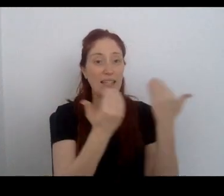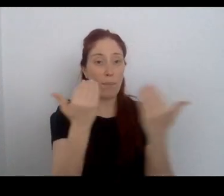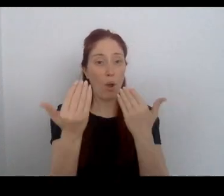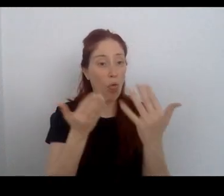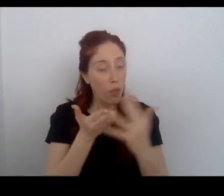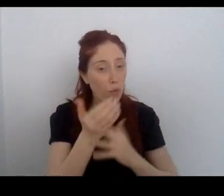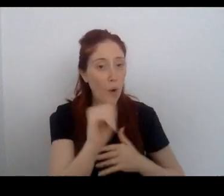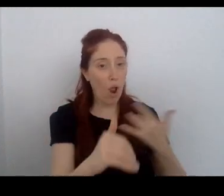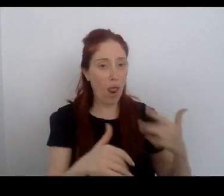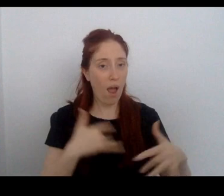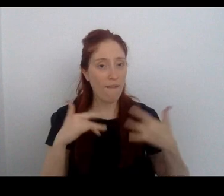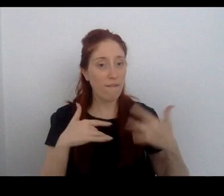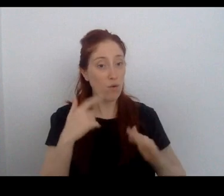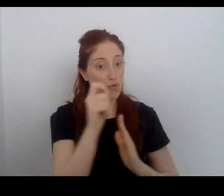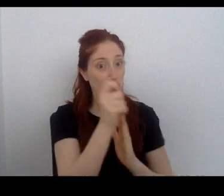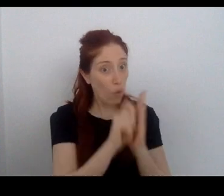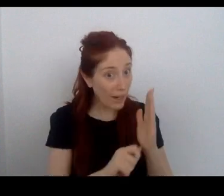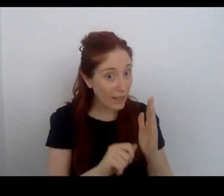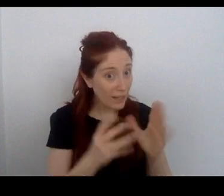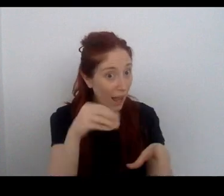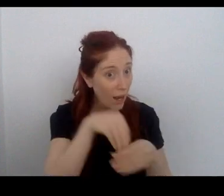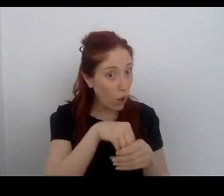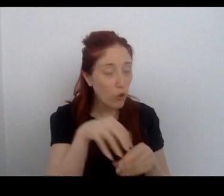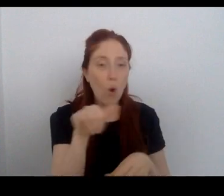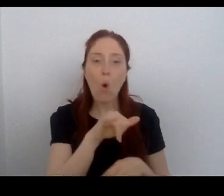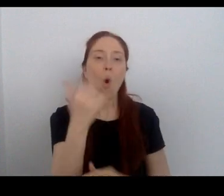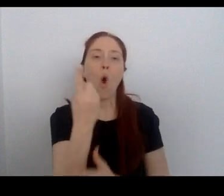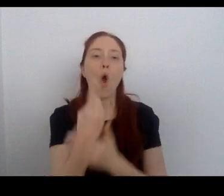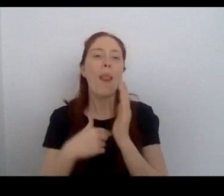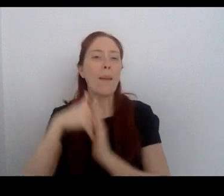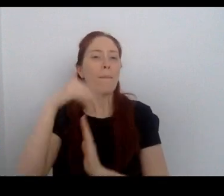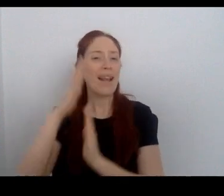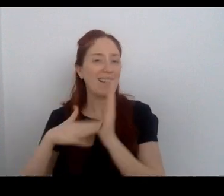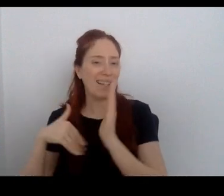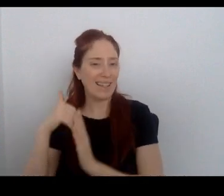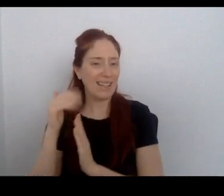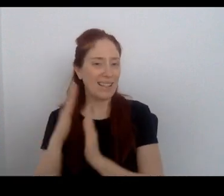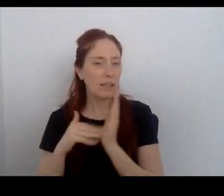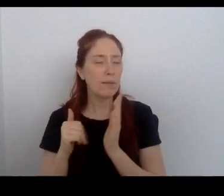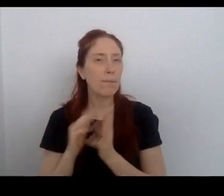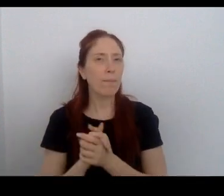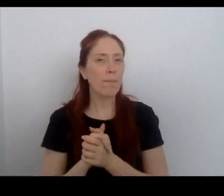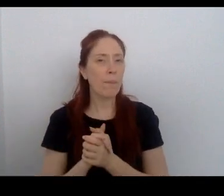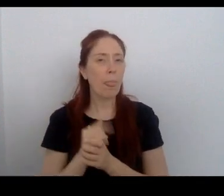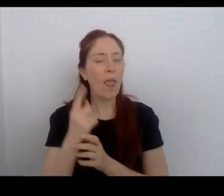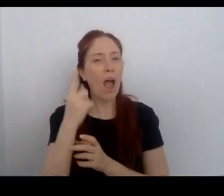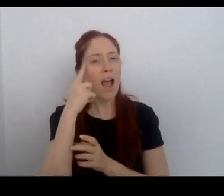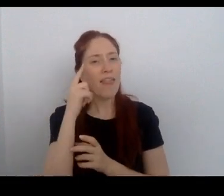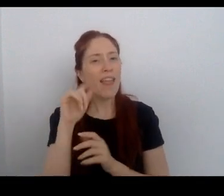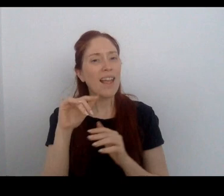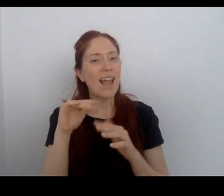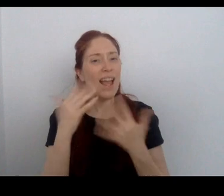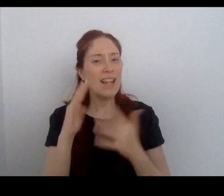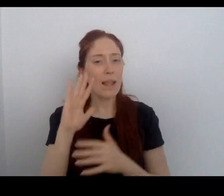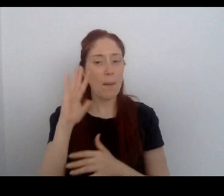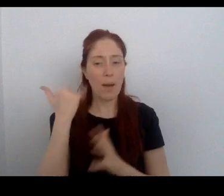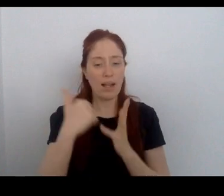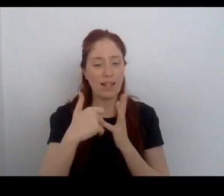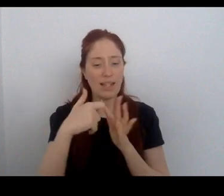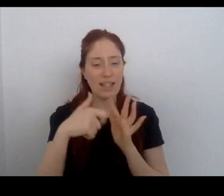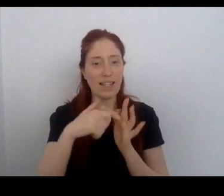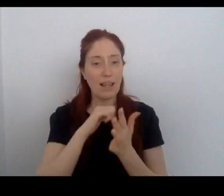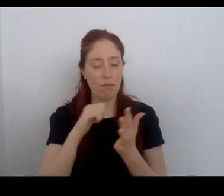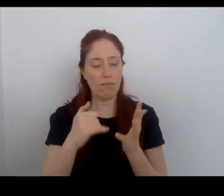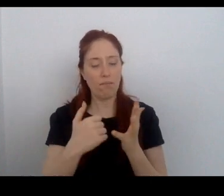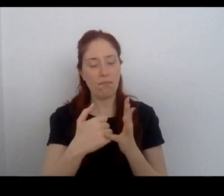paintings. I mean, I think a lot of the ones in this, in her sketchbooks, were kept fairly private, but to think that